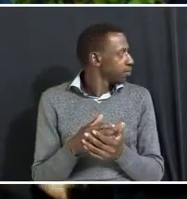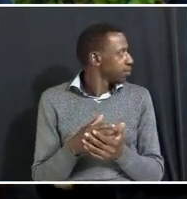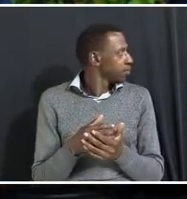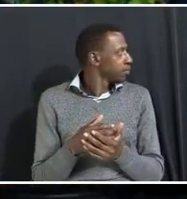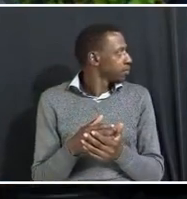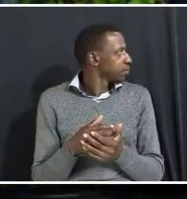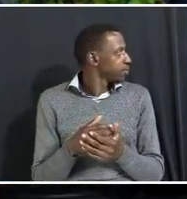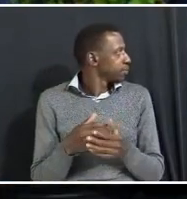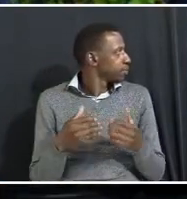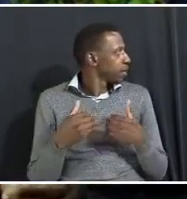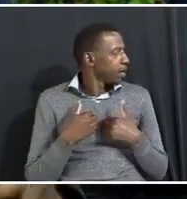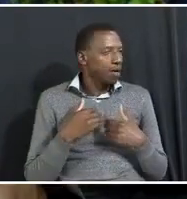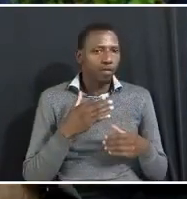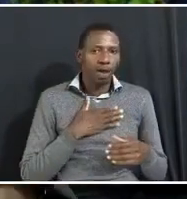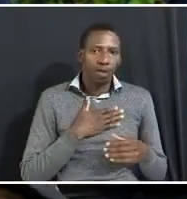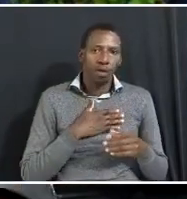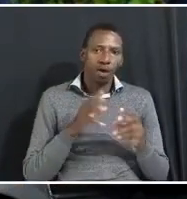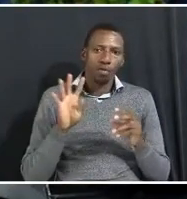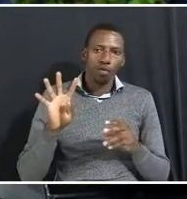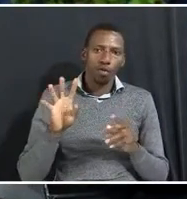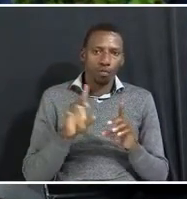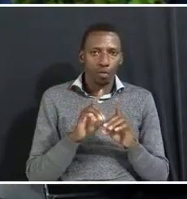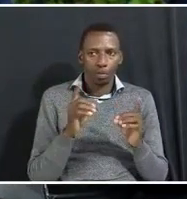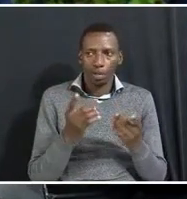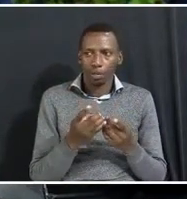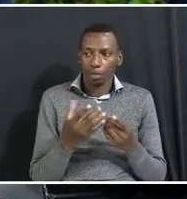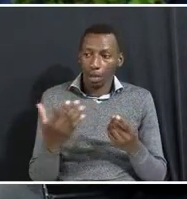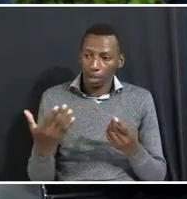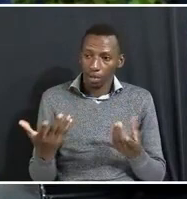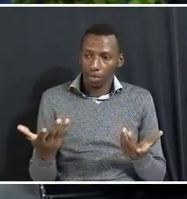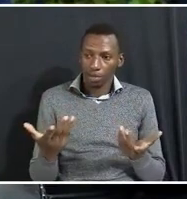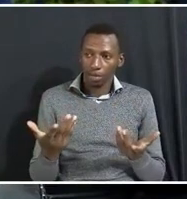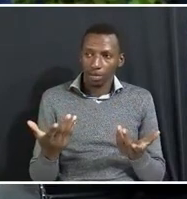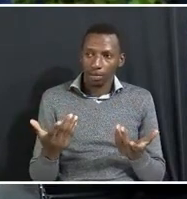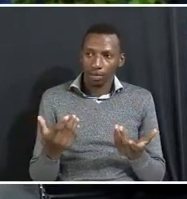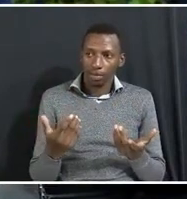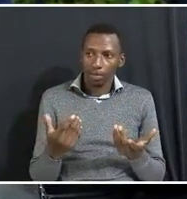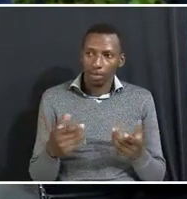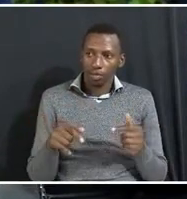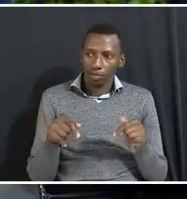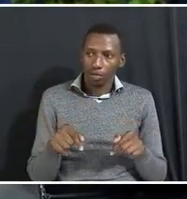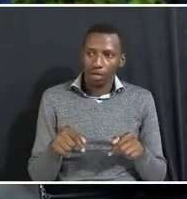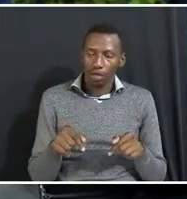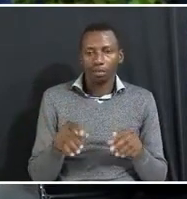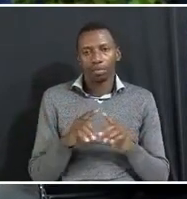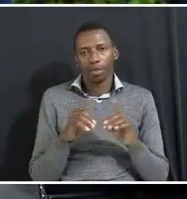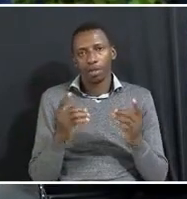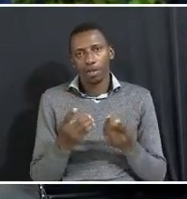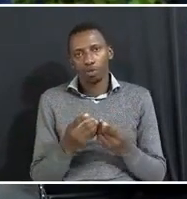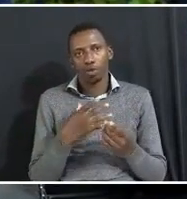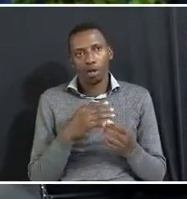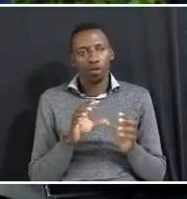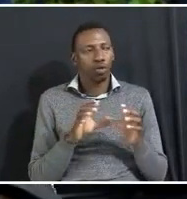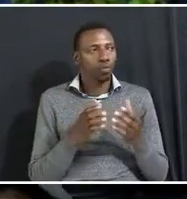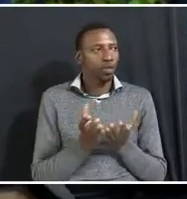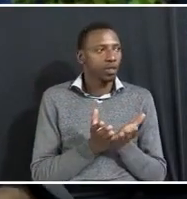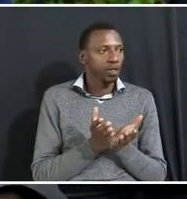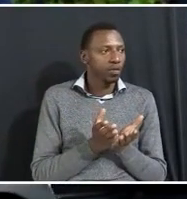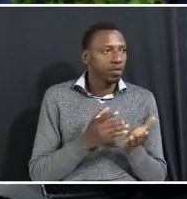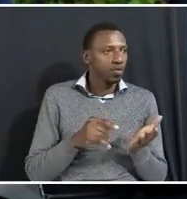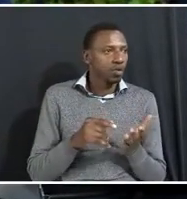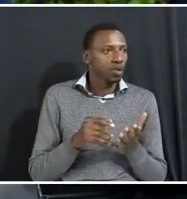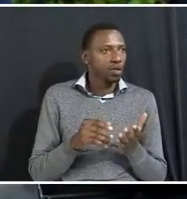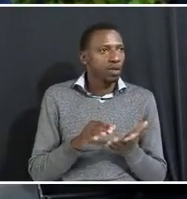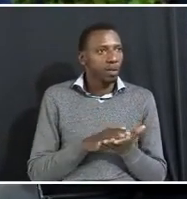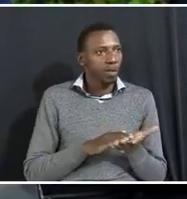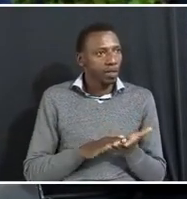our four departments. Today was the deaconate and community service, and we were basically